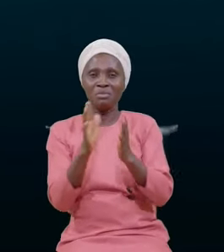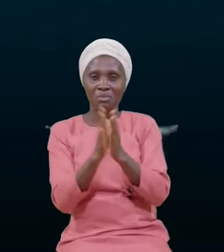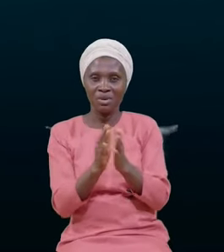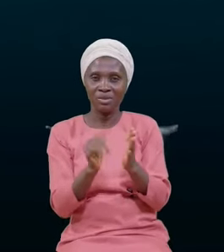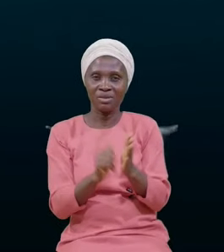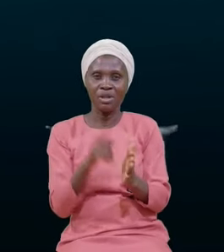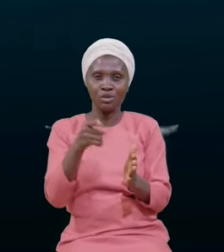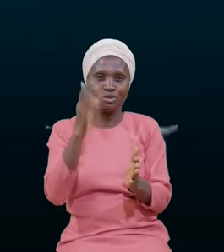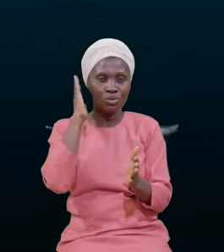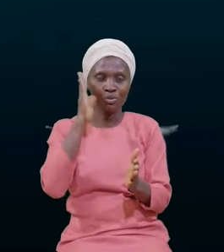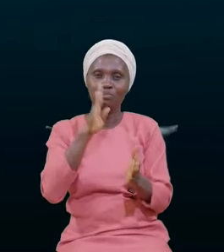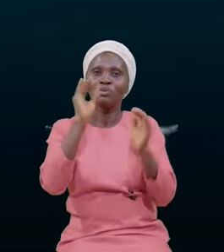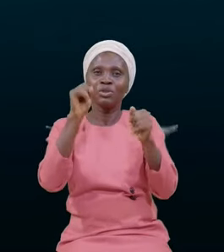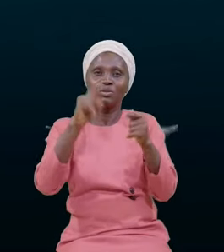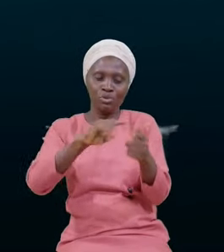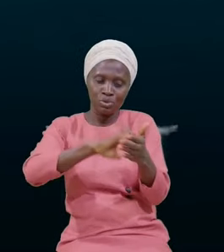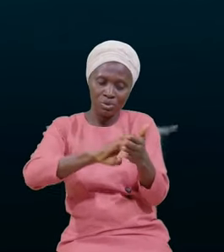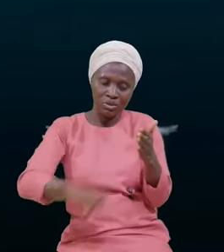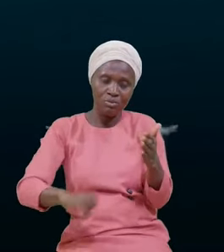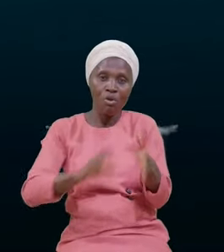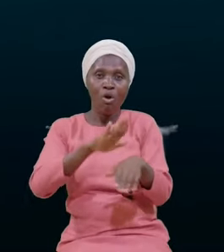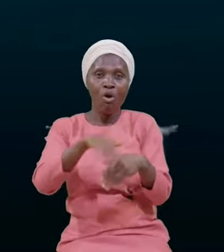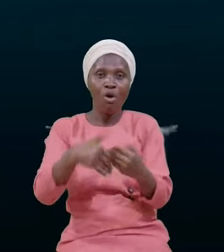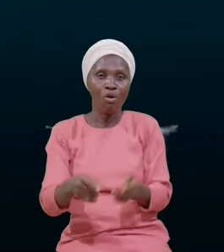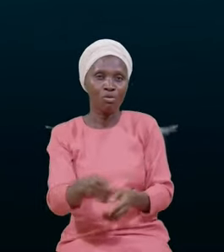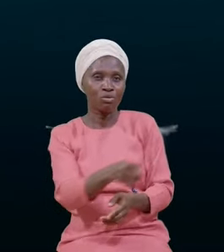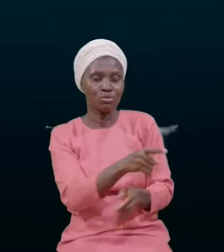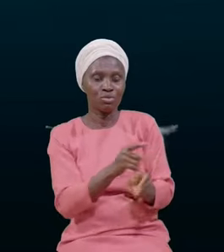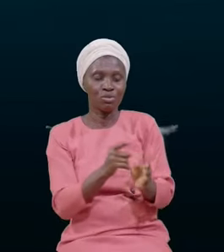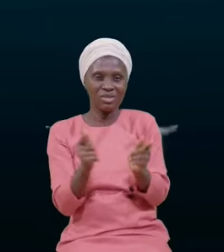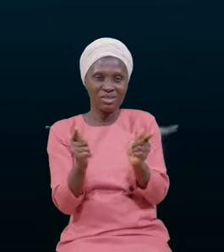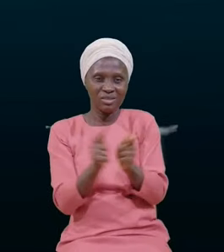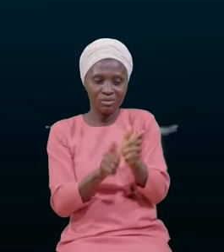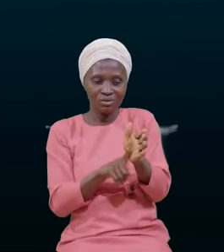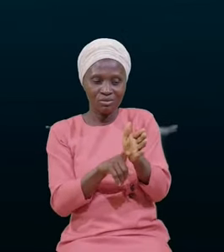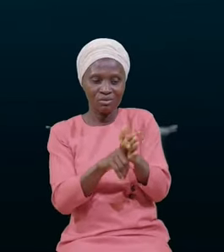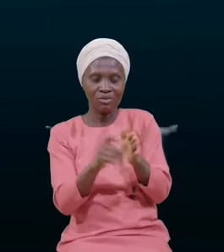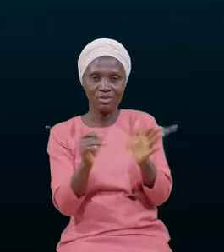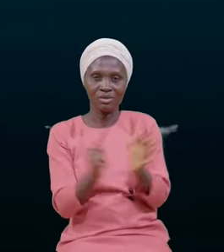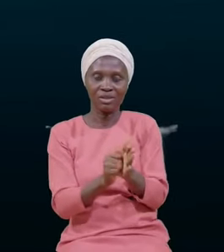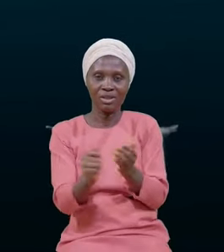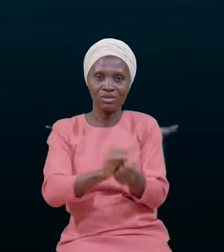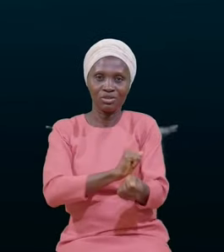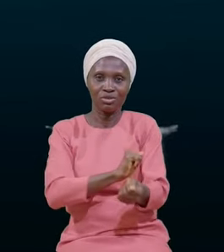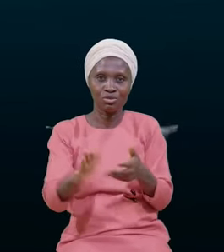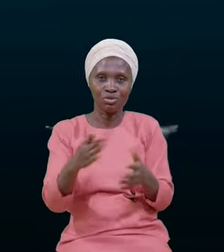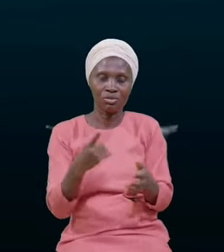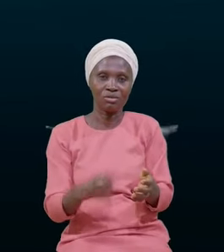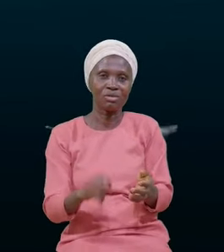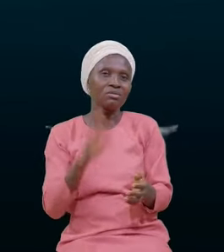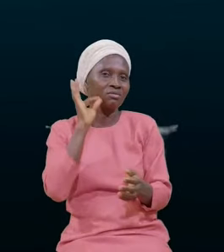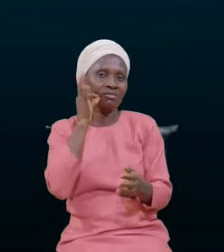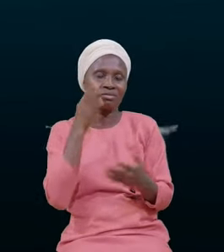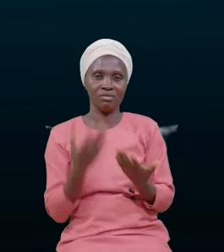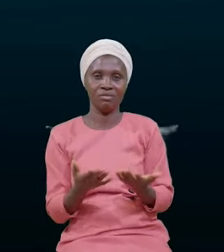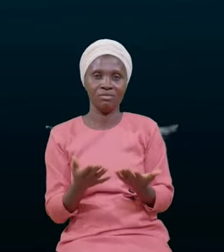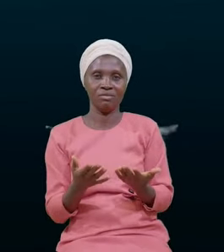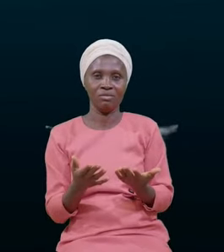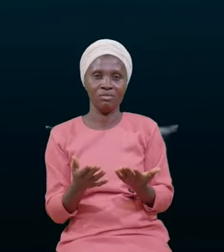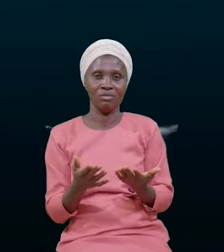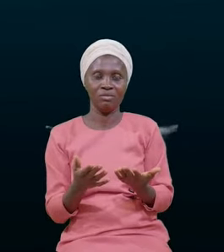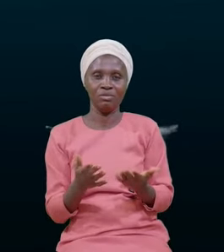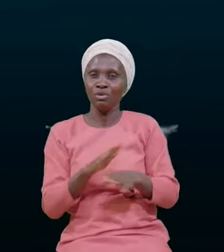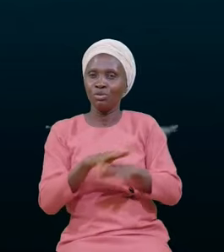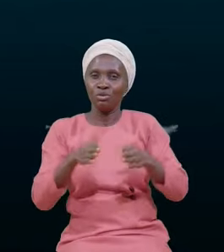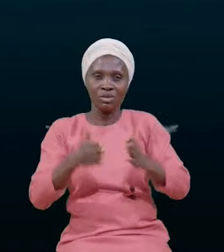is taking away your attention from the word of God are the little foxes those things that are taking away your attention from the program that brought you